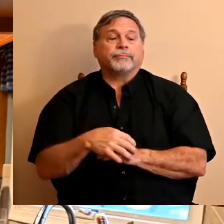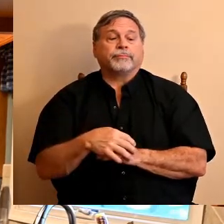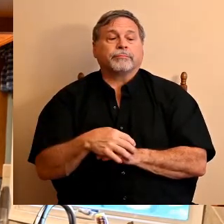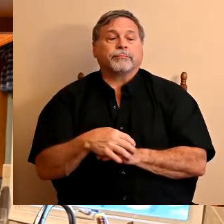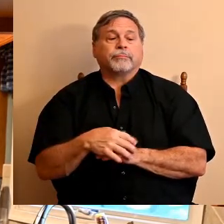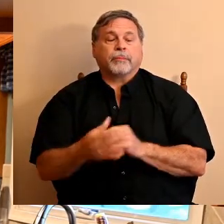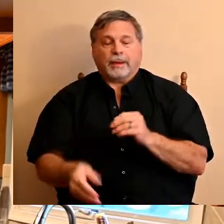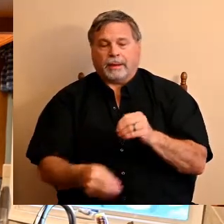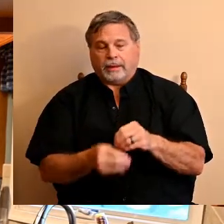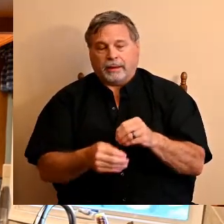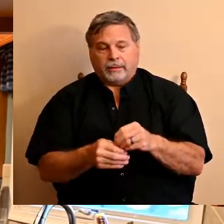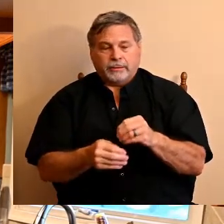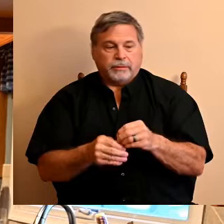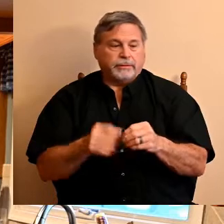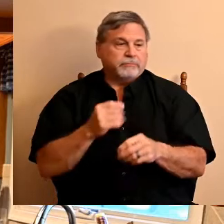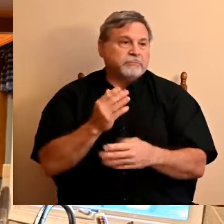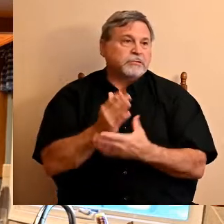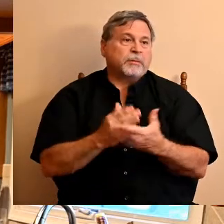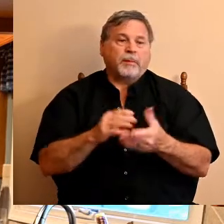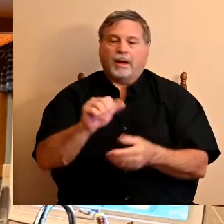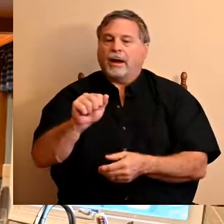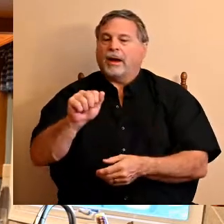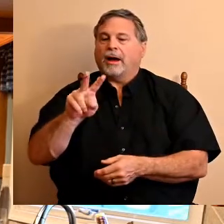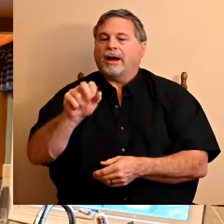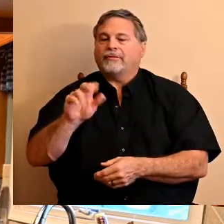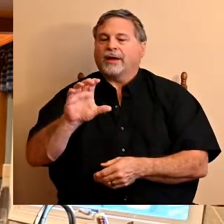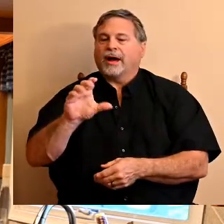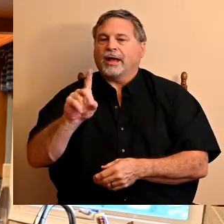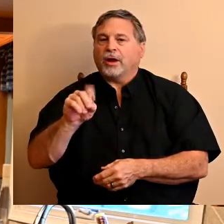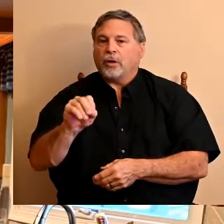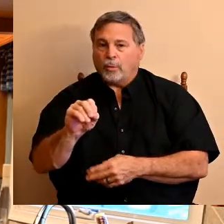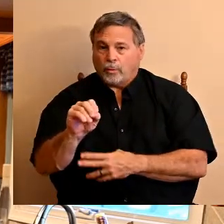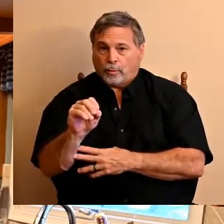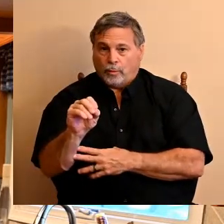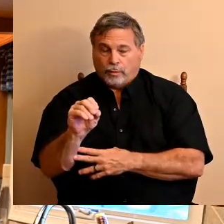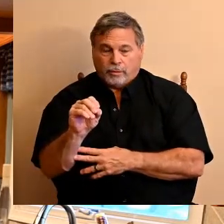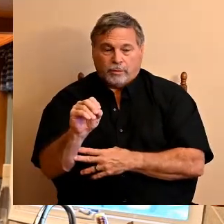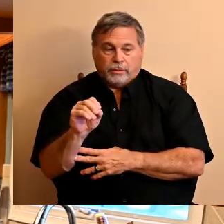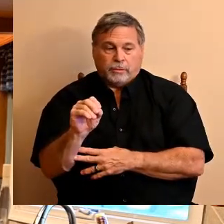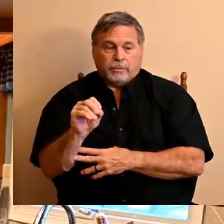couple pieces of avocado. Just lay those in there.